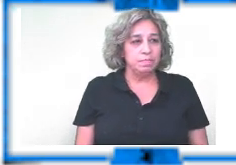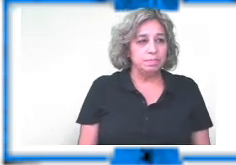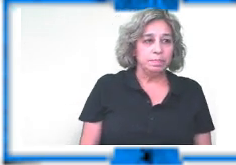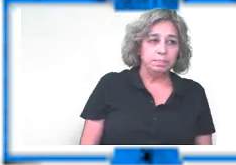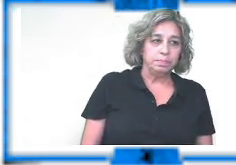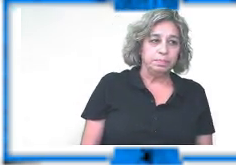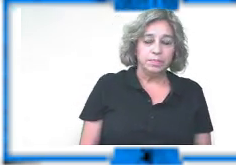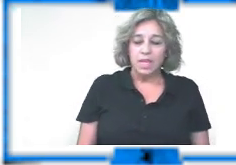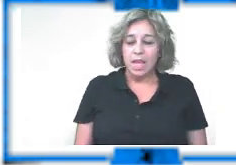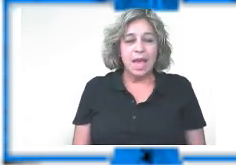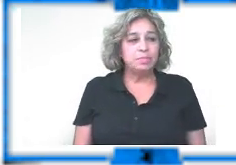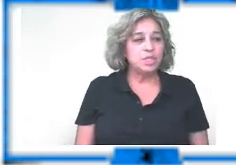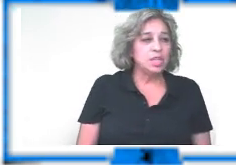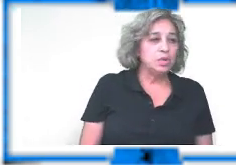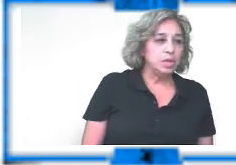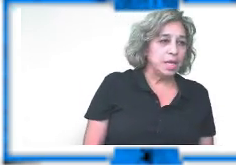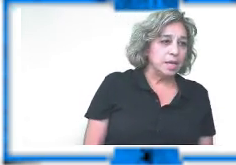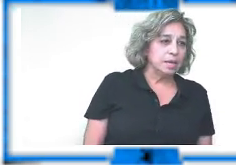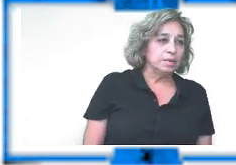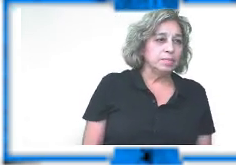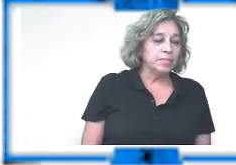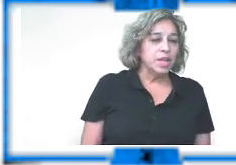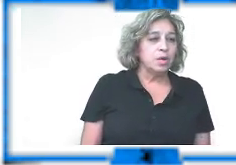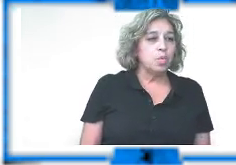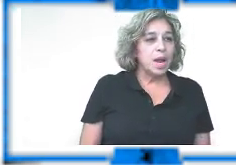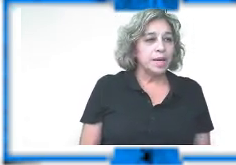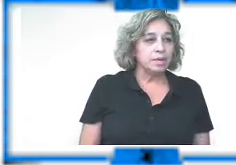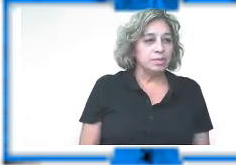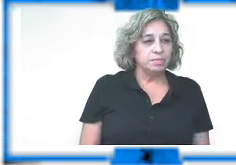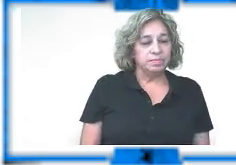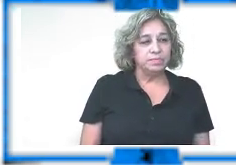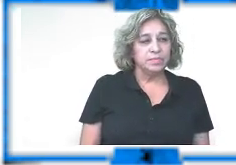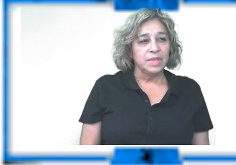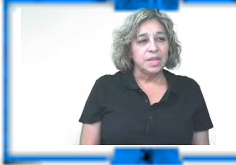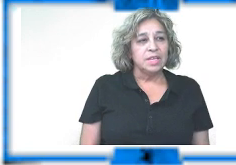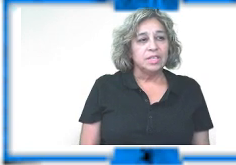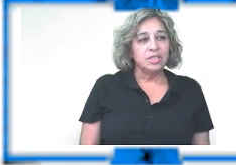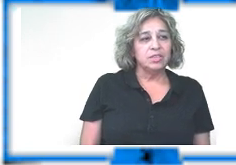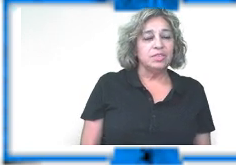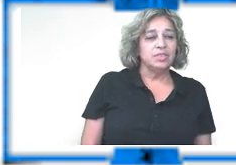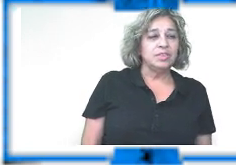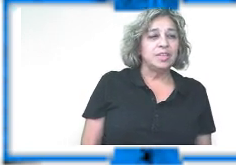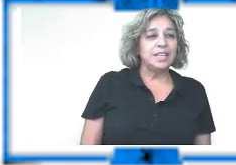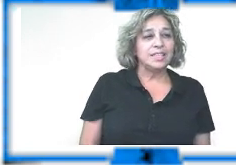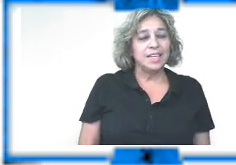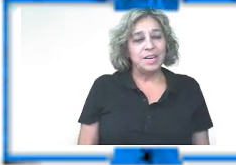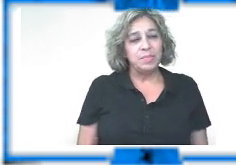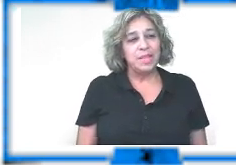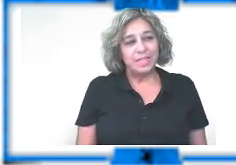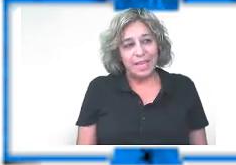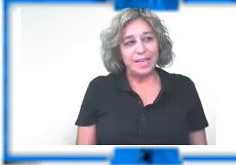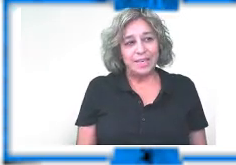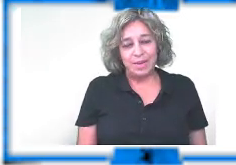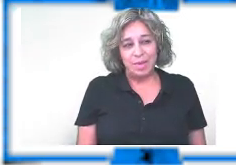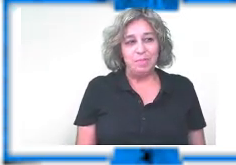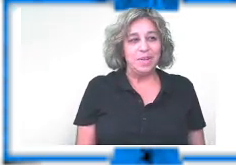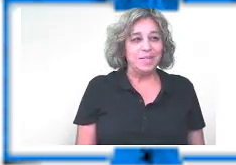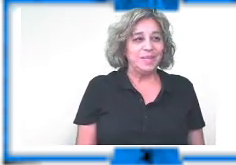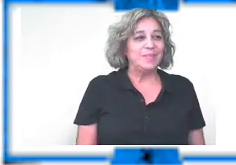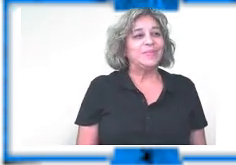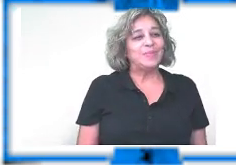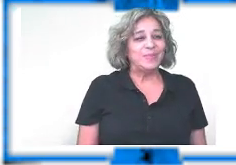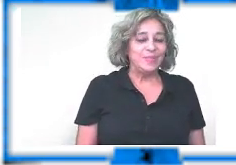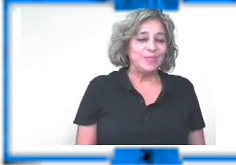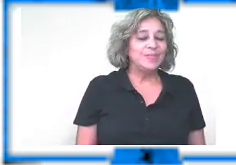corruption. Absolutamente. Absolutely. Radical. Vamos radical. A hablar del segundo decálogo, el segundo mandamiento. That's going to be the second